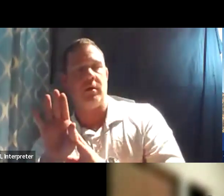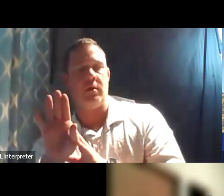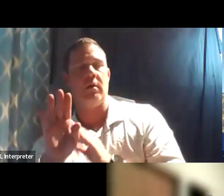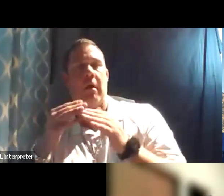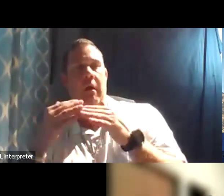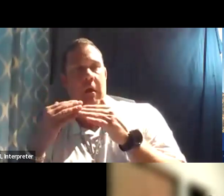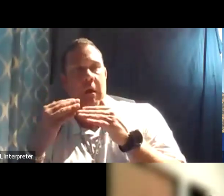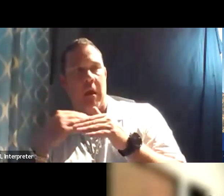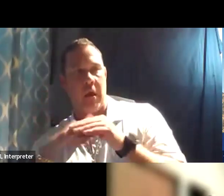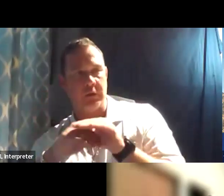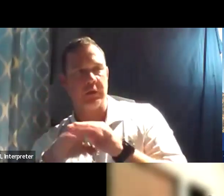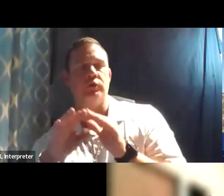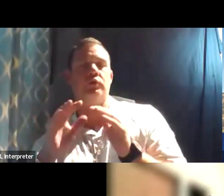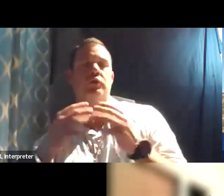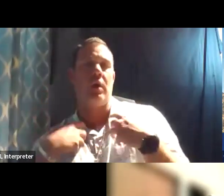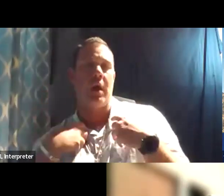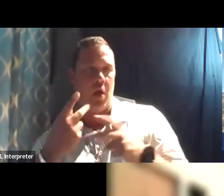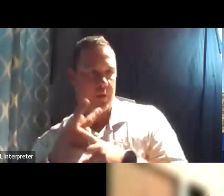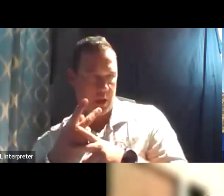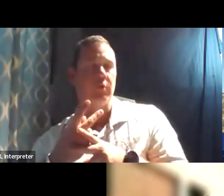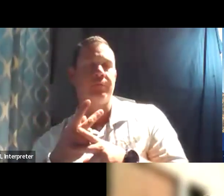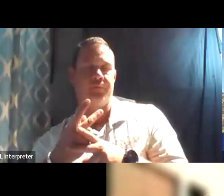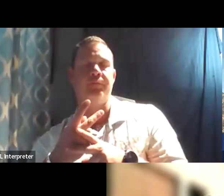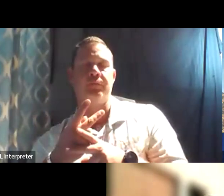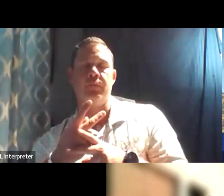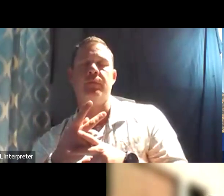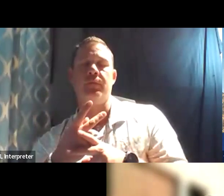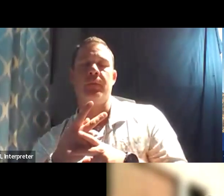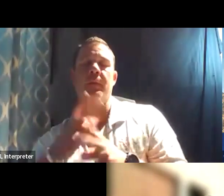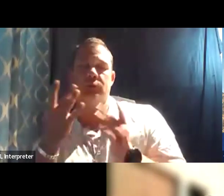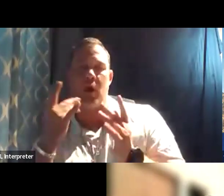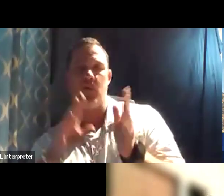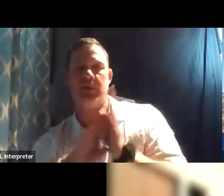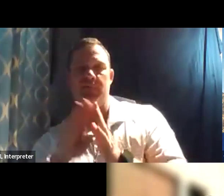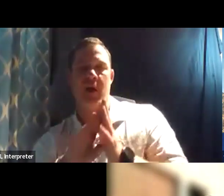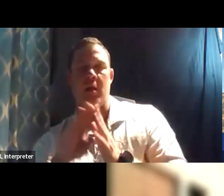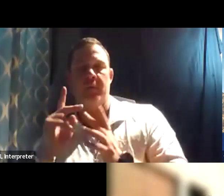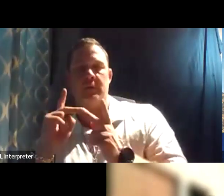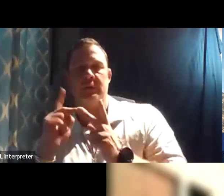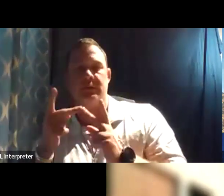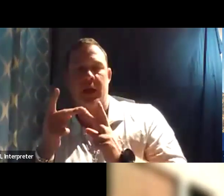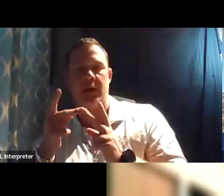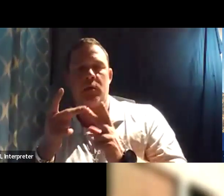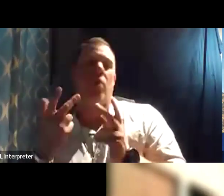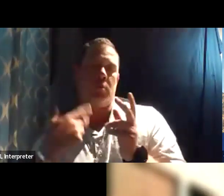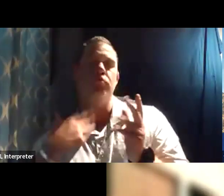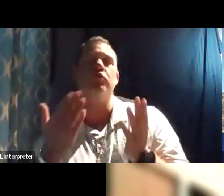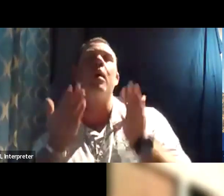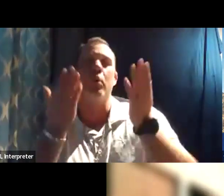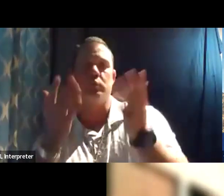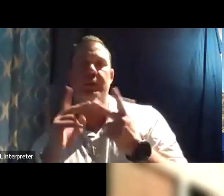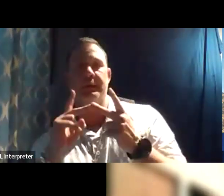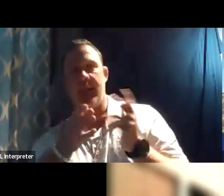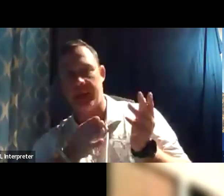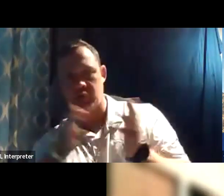access to healthcare. So that's why we developed the second track, or we're proposing a second